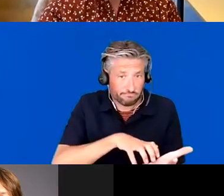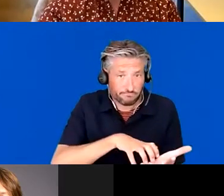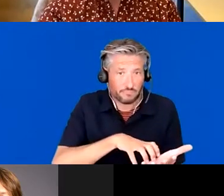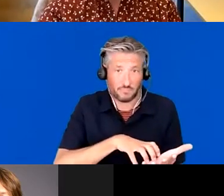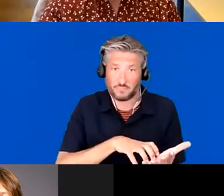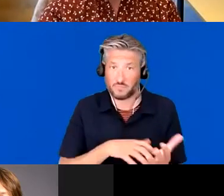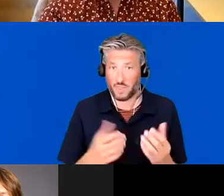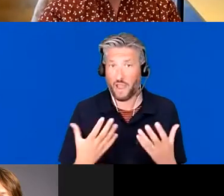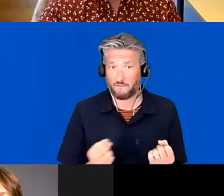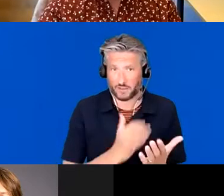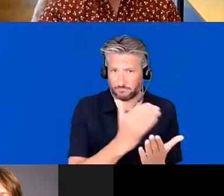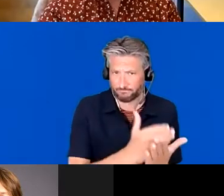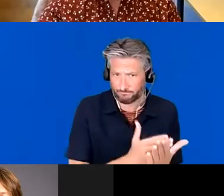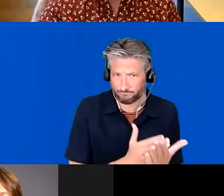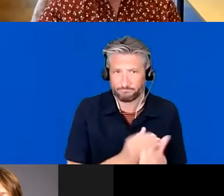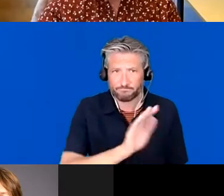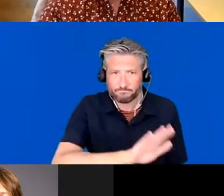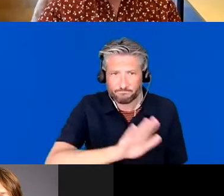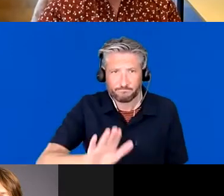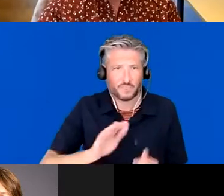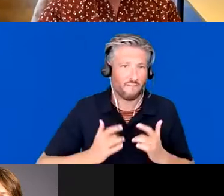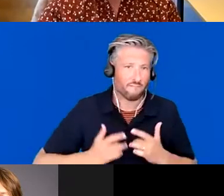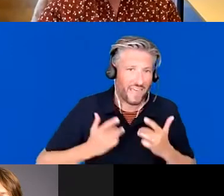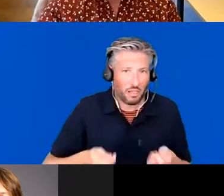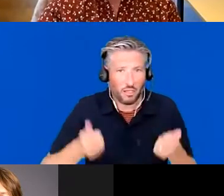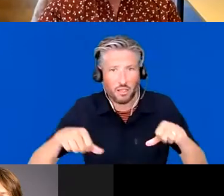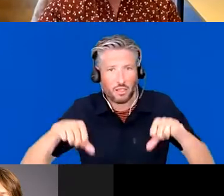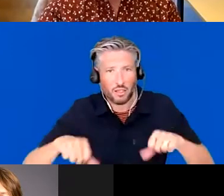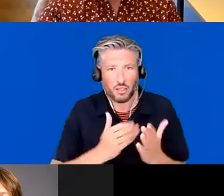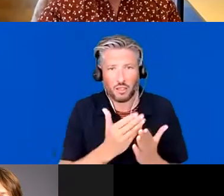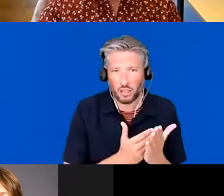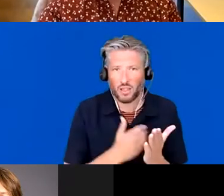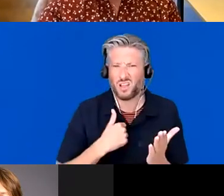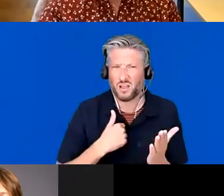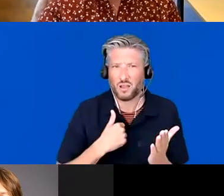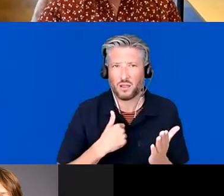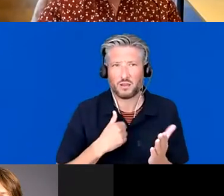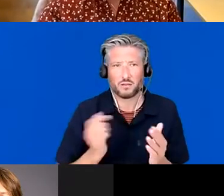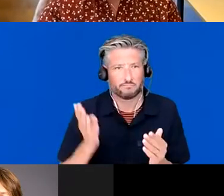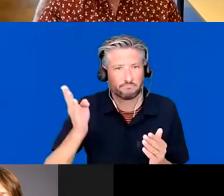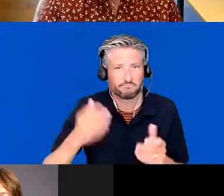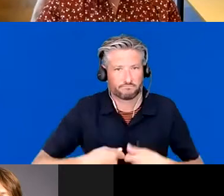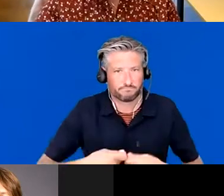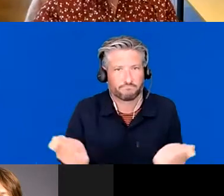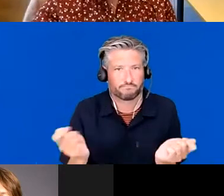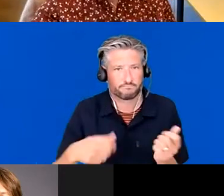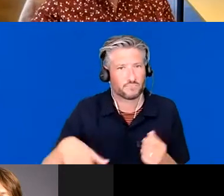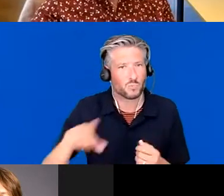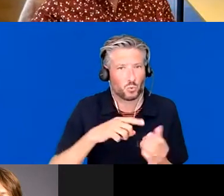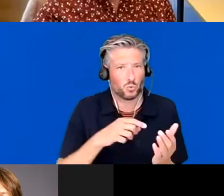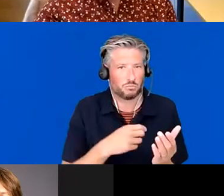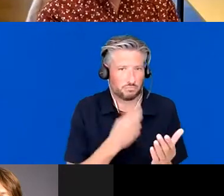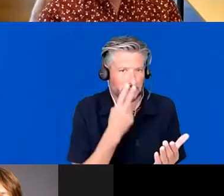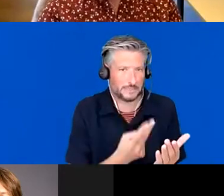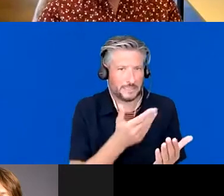preprint we have produced, so that you can have a look at that. Great, thank you, Beatrice. As you can see,